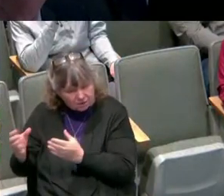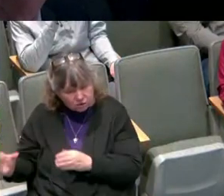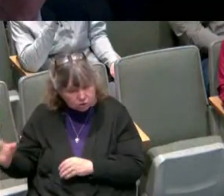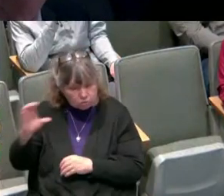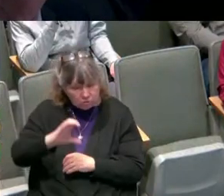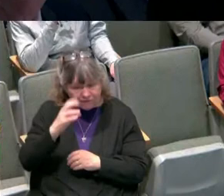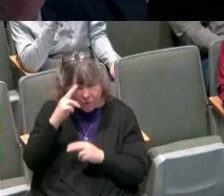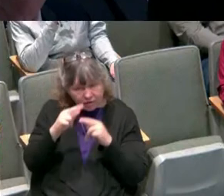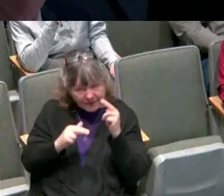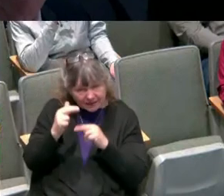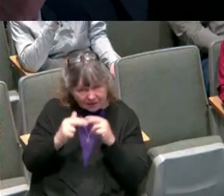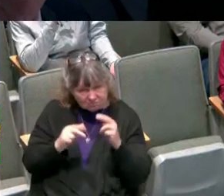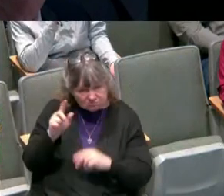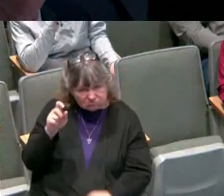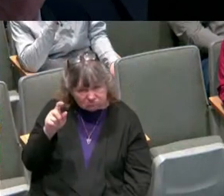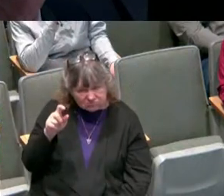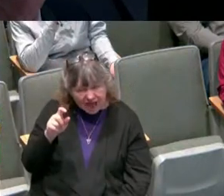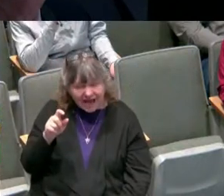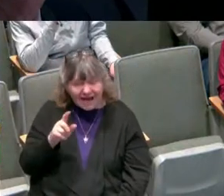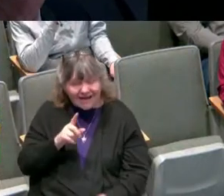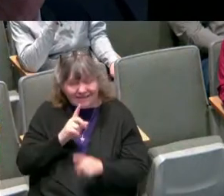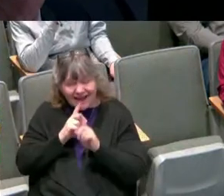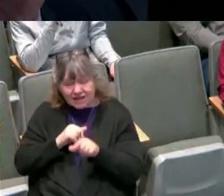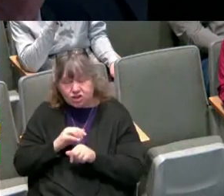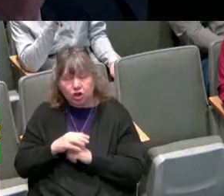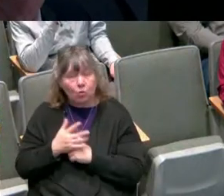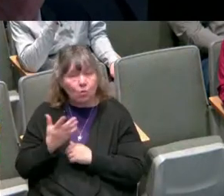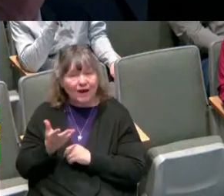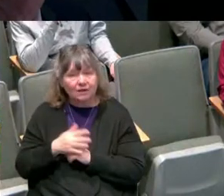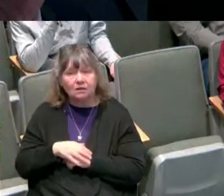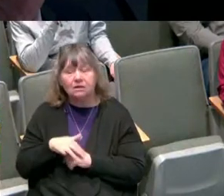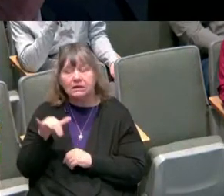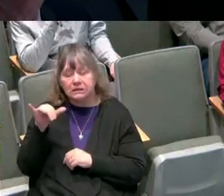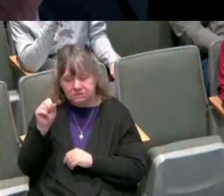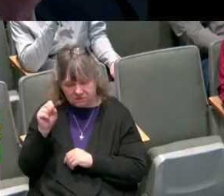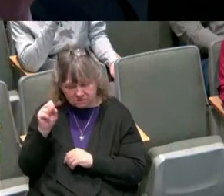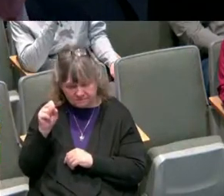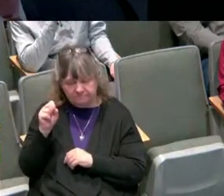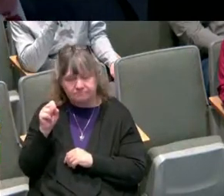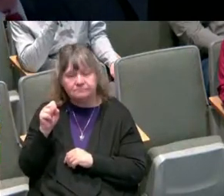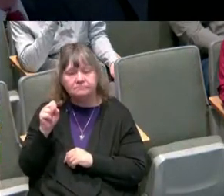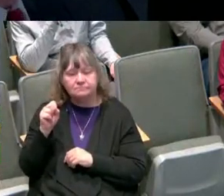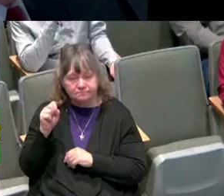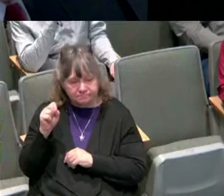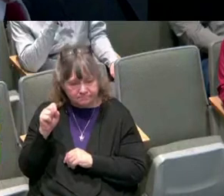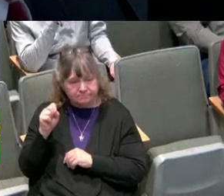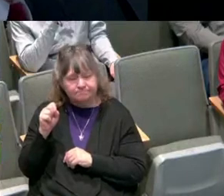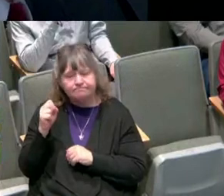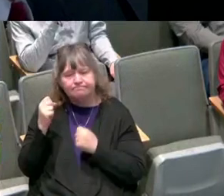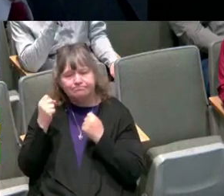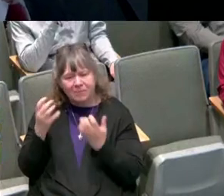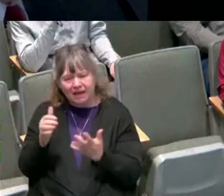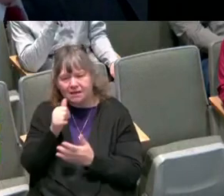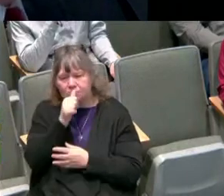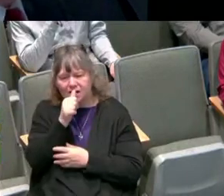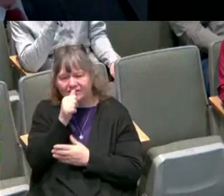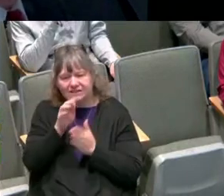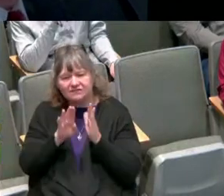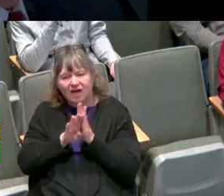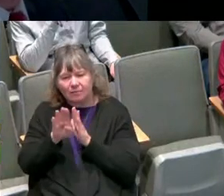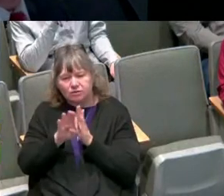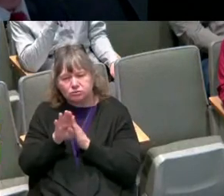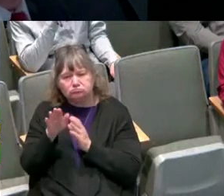project costs the answer to that question was yes many private developers